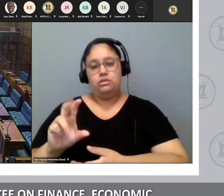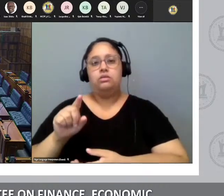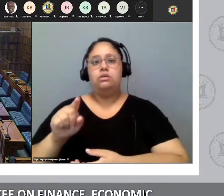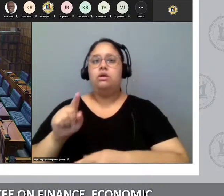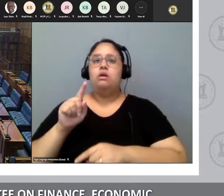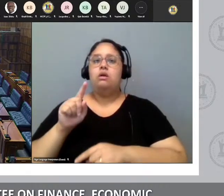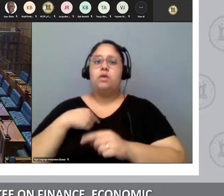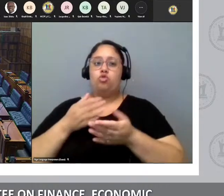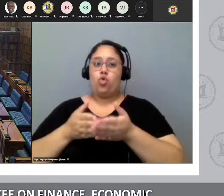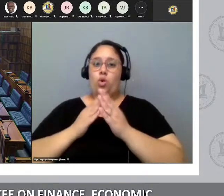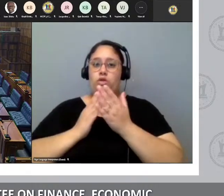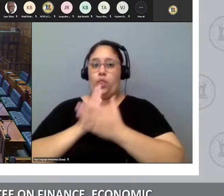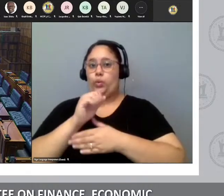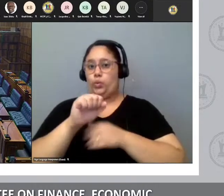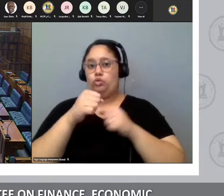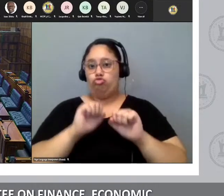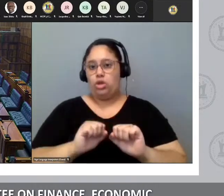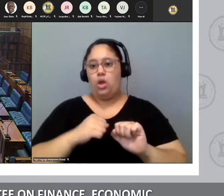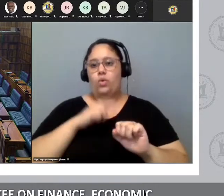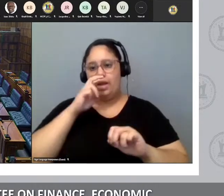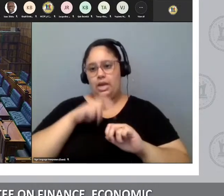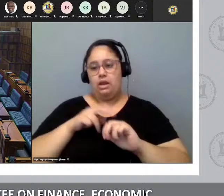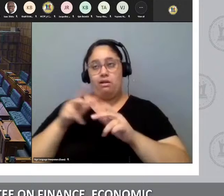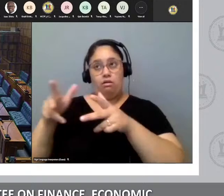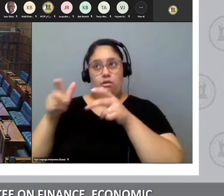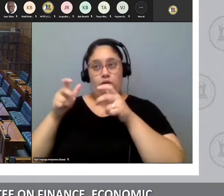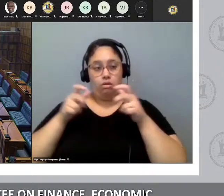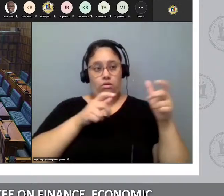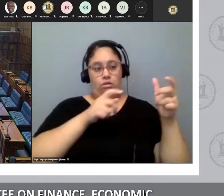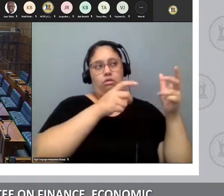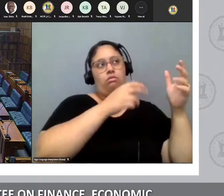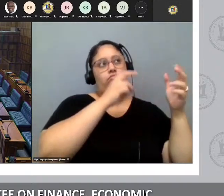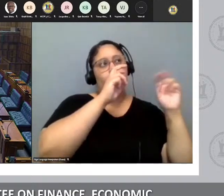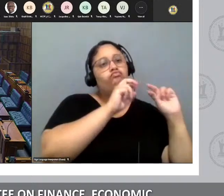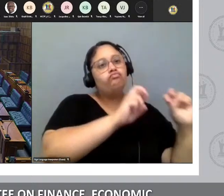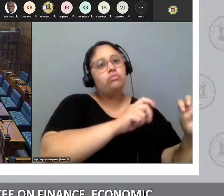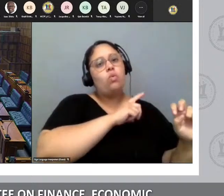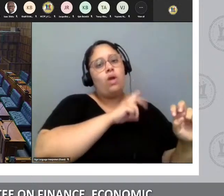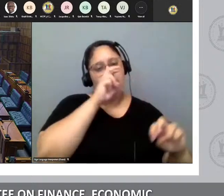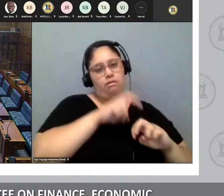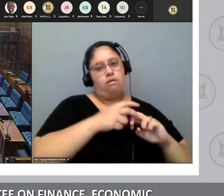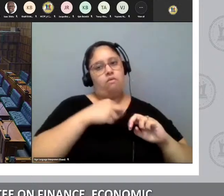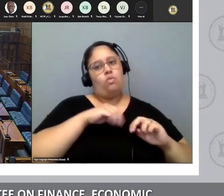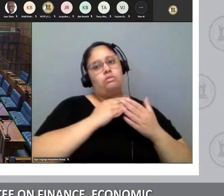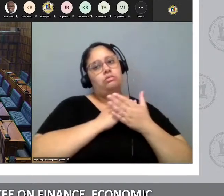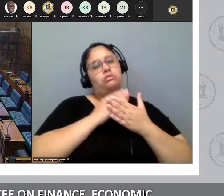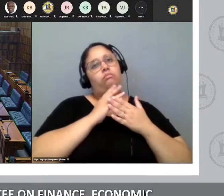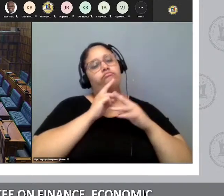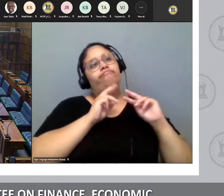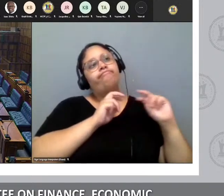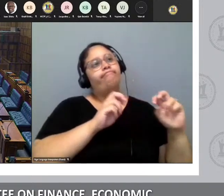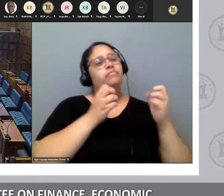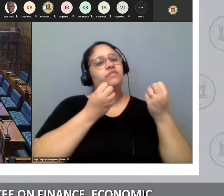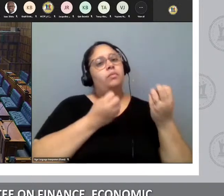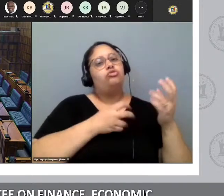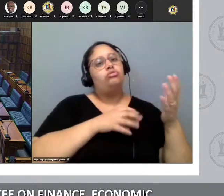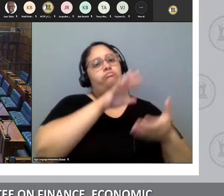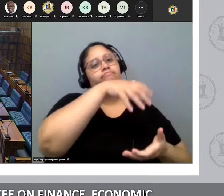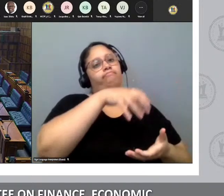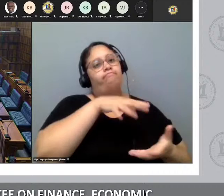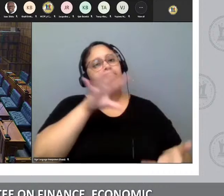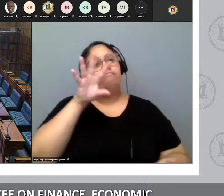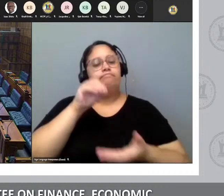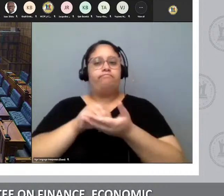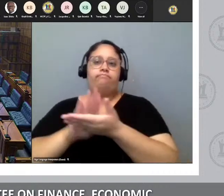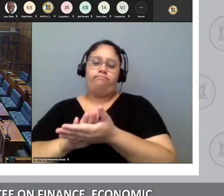request through your chairperson that we do take away that question uh because it does require I think some information to be Consolidated